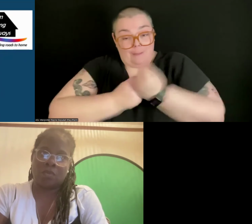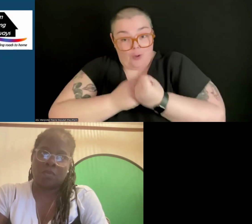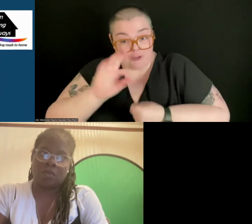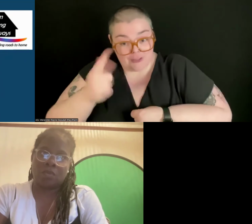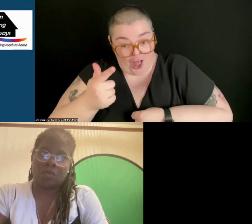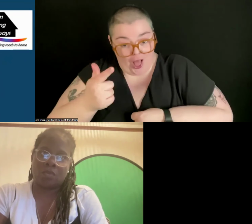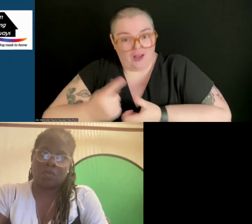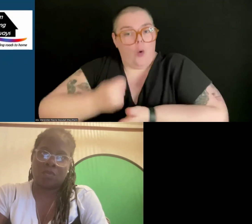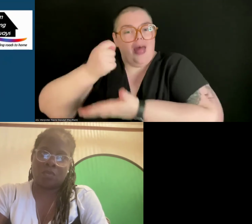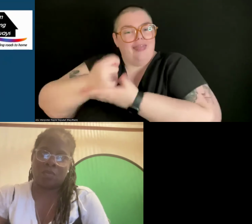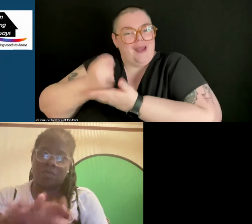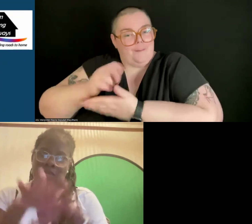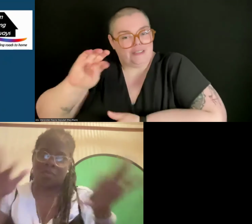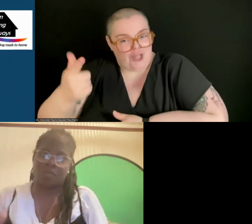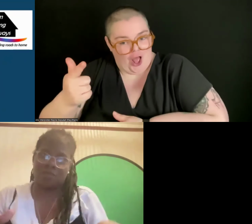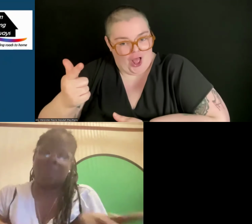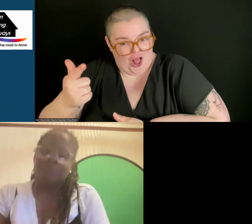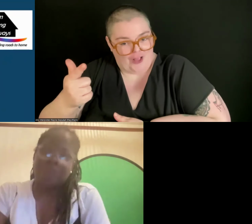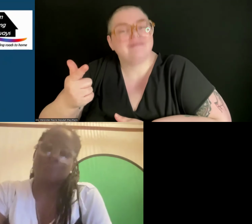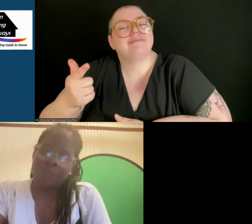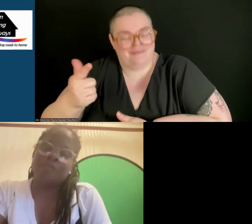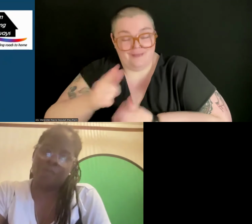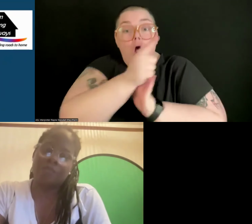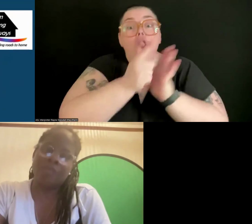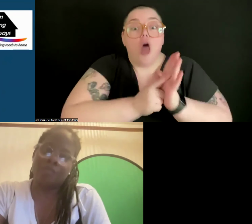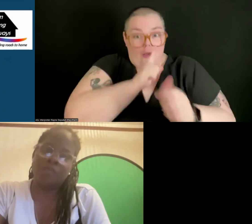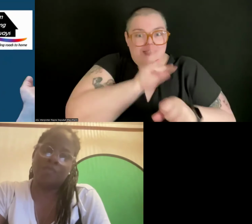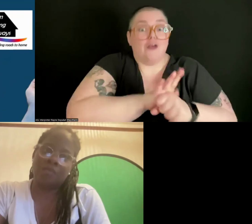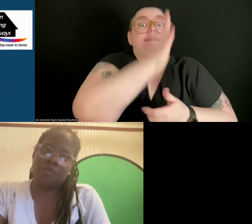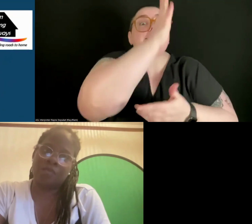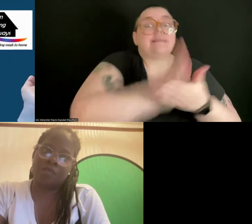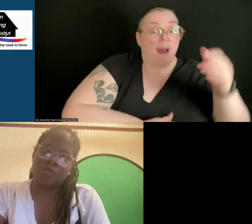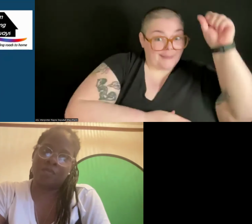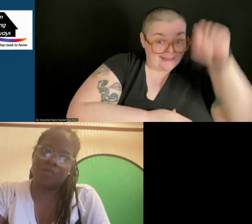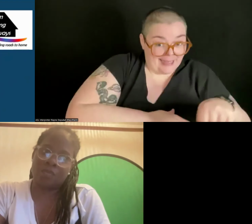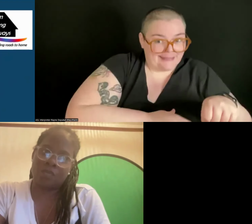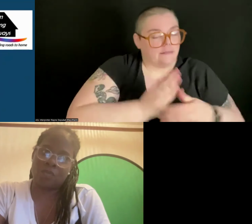because the law guarantees some kinds of animals, but not others.